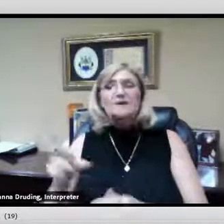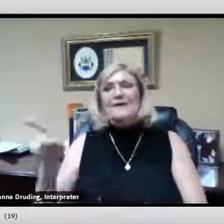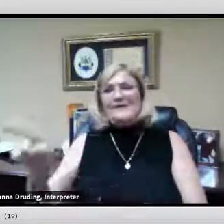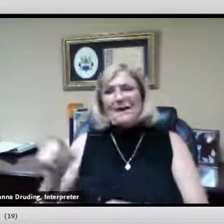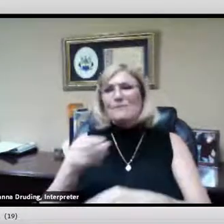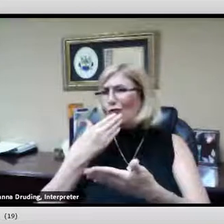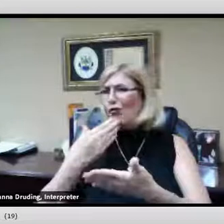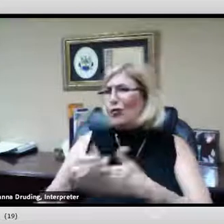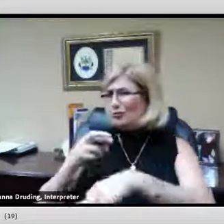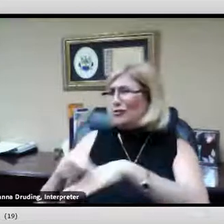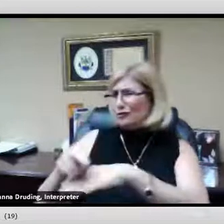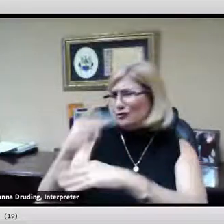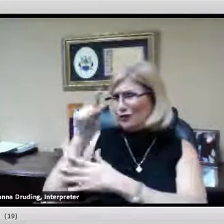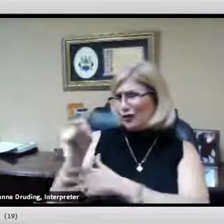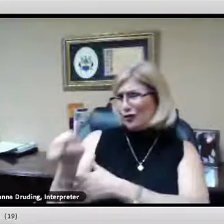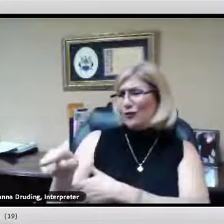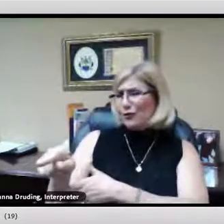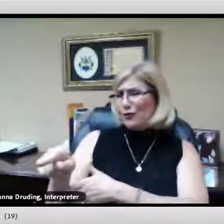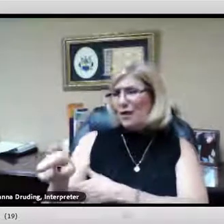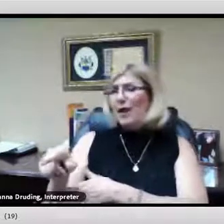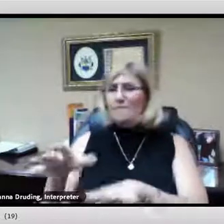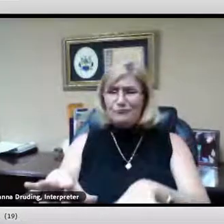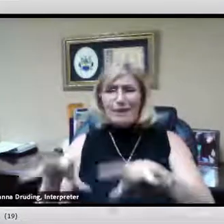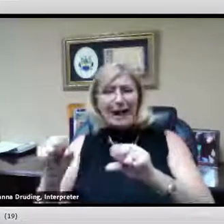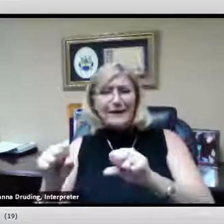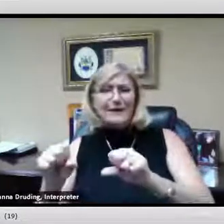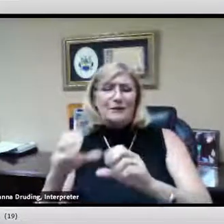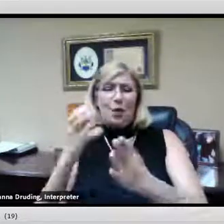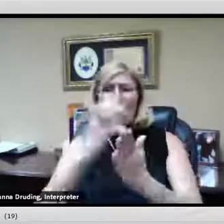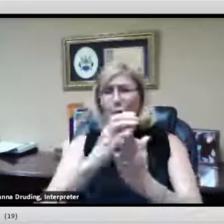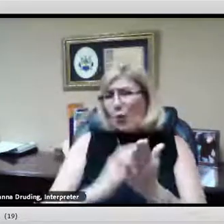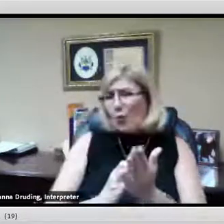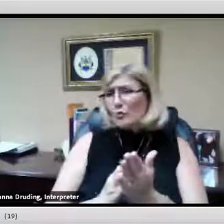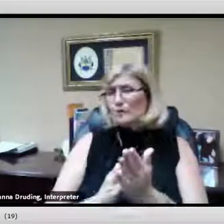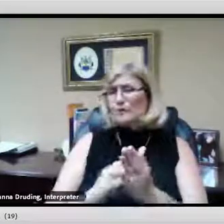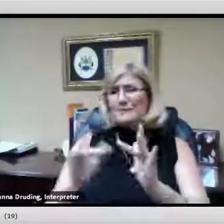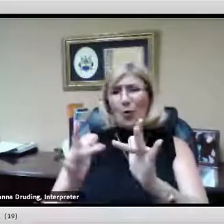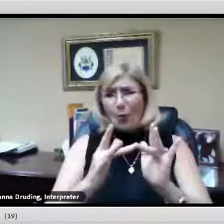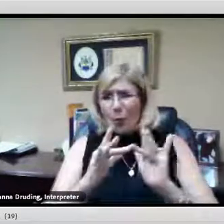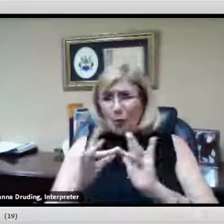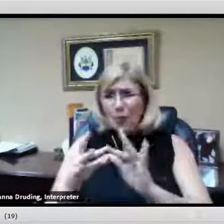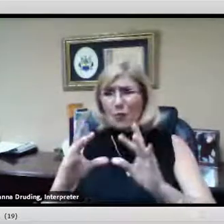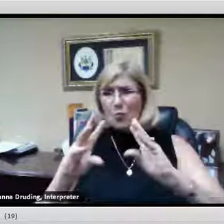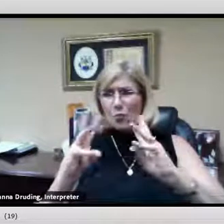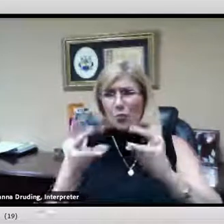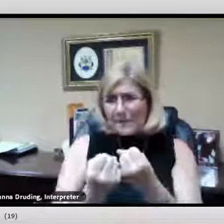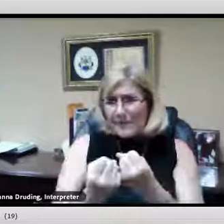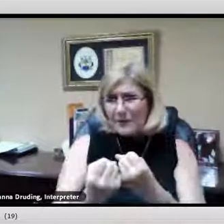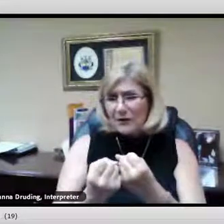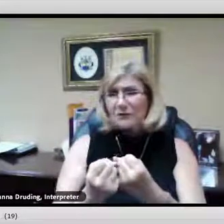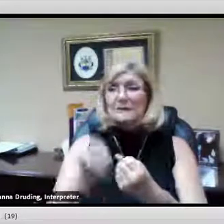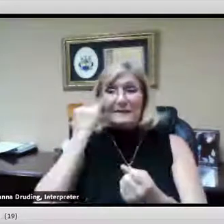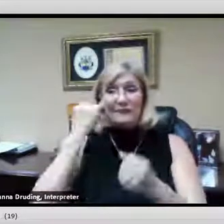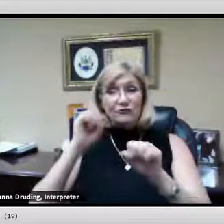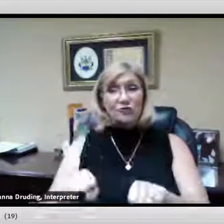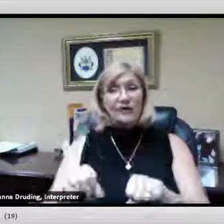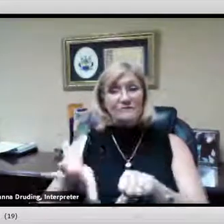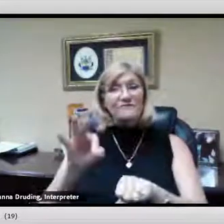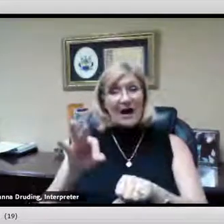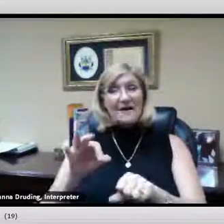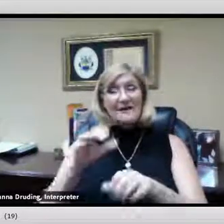you. Taking courses and webinars, a great thing to do if you're able to find the time and the funding.